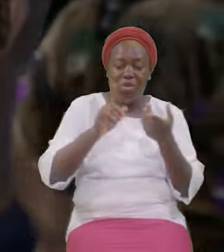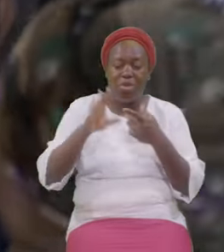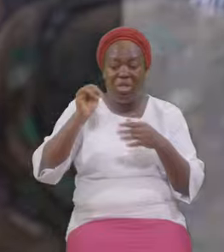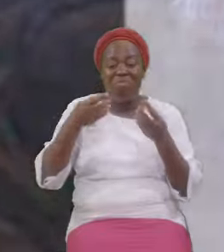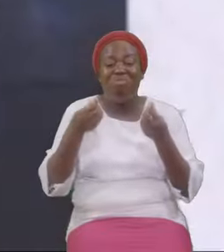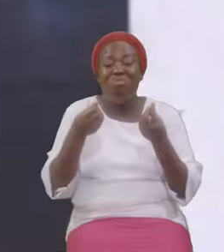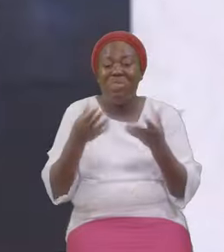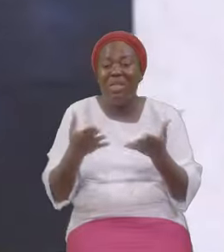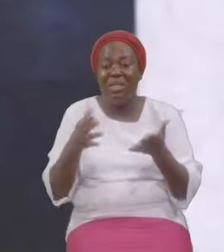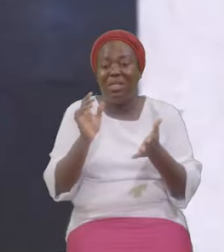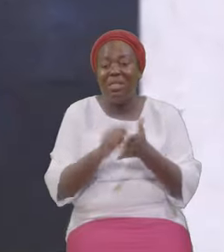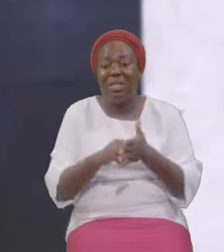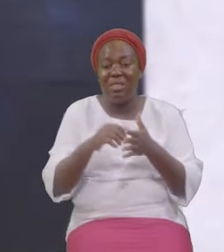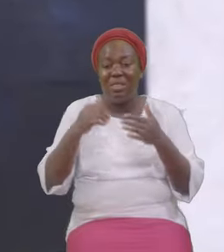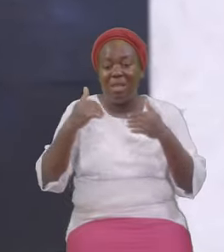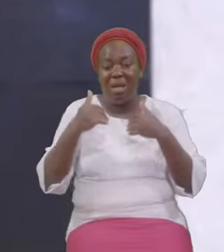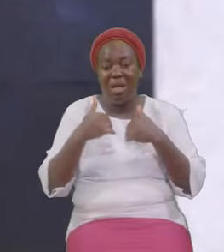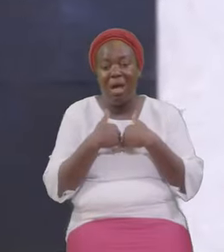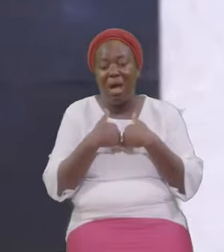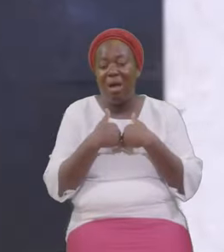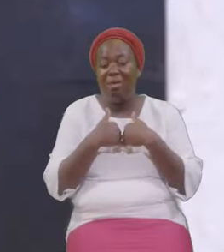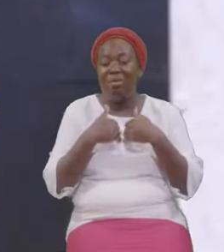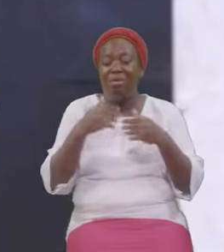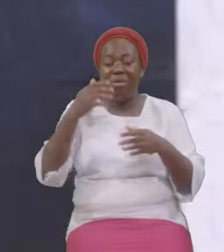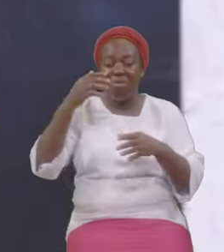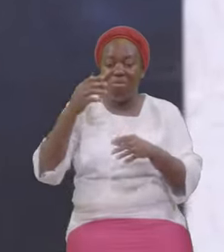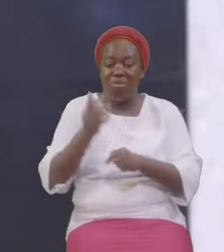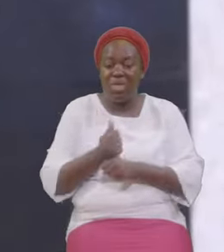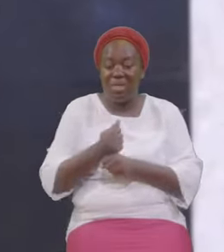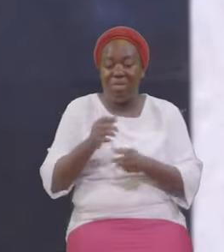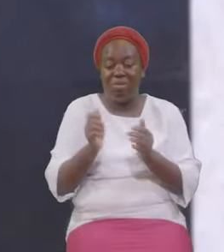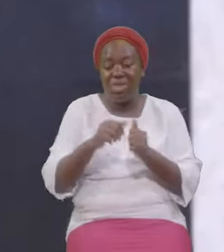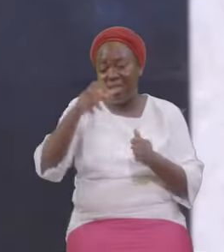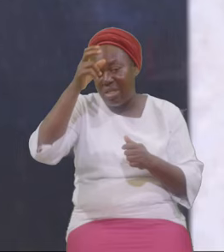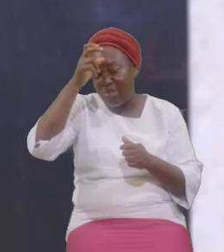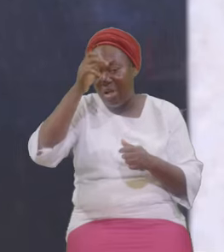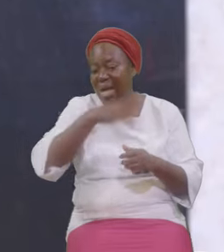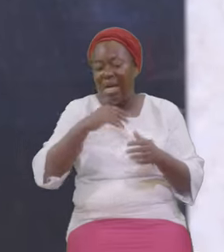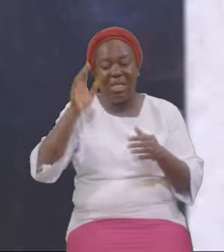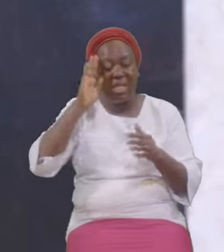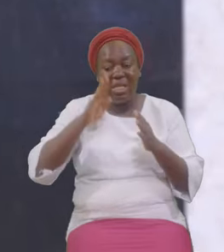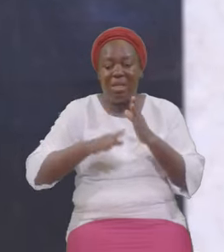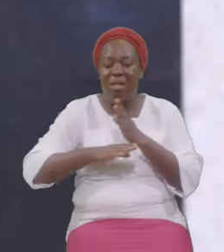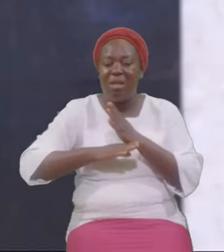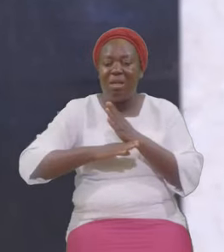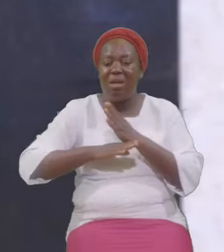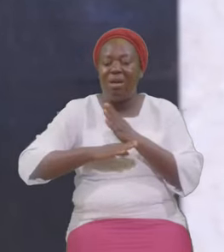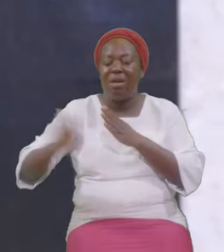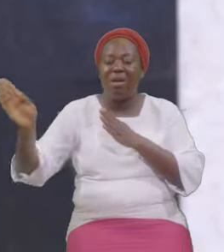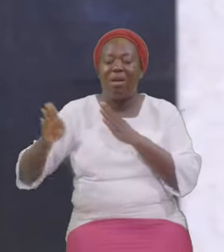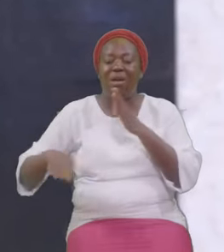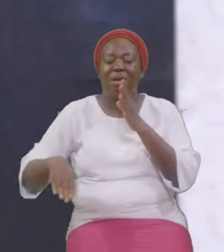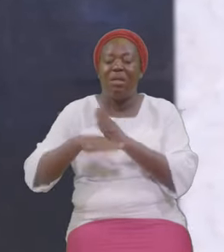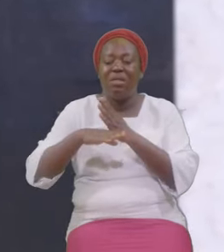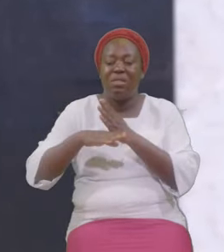were possessed with devils, and he cast out the spirits